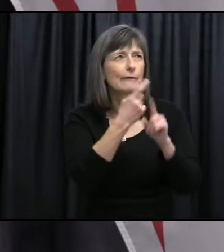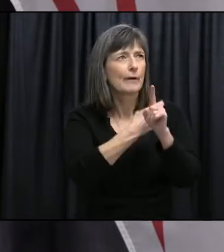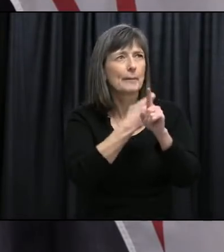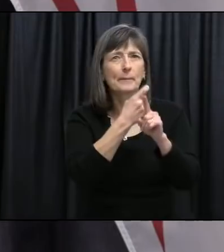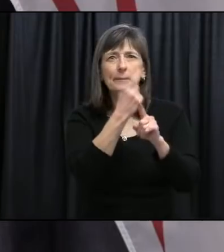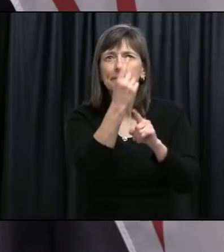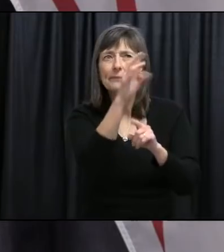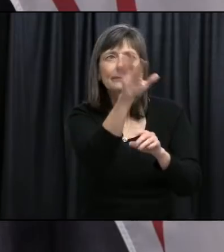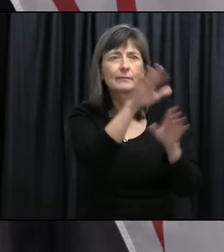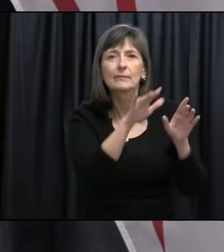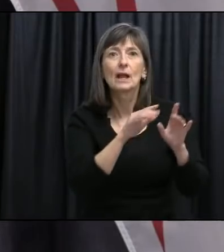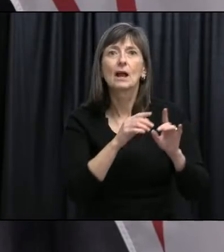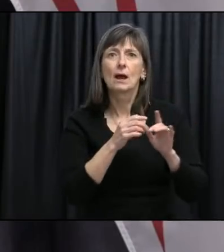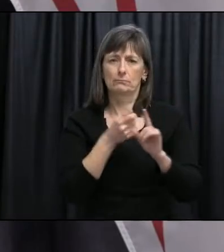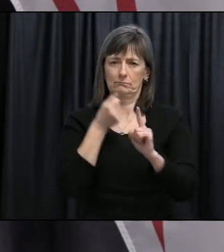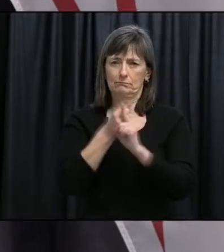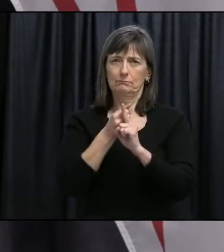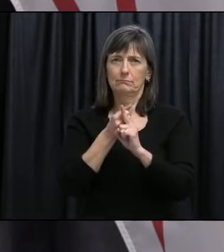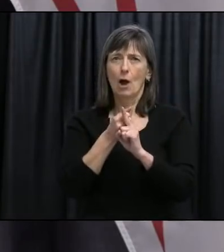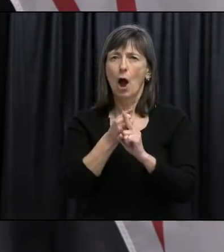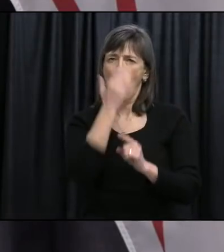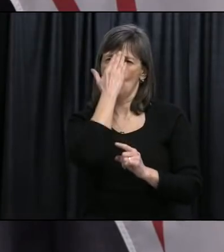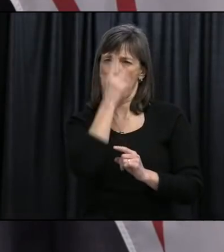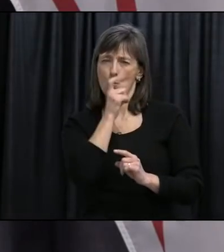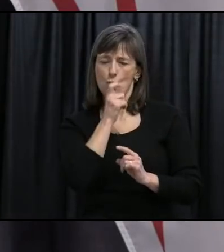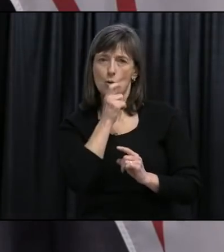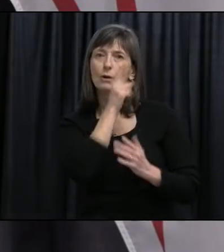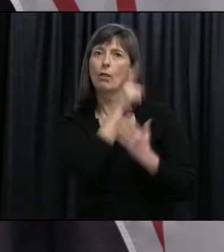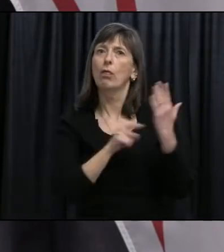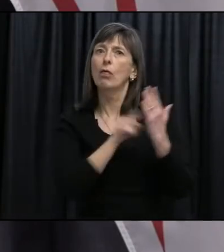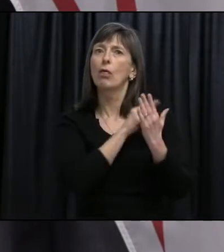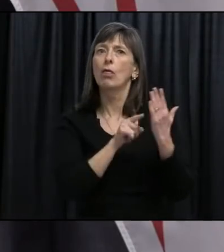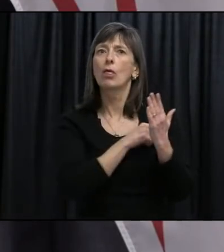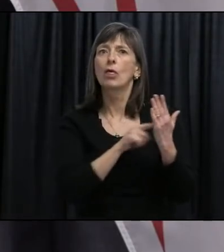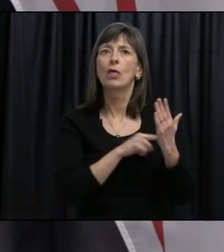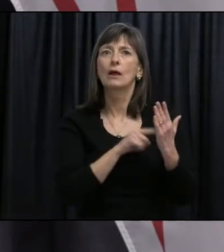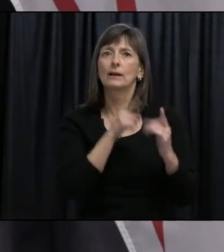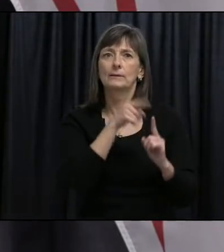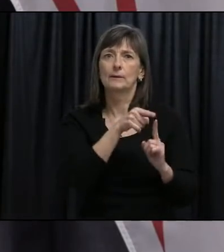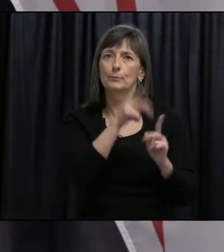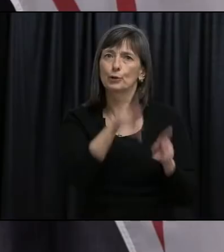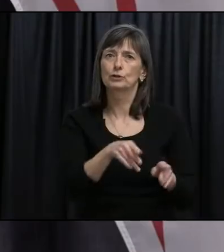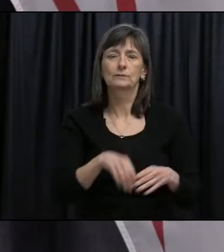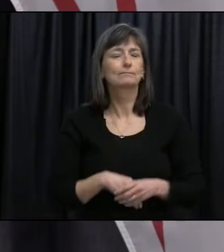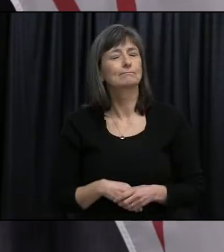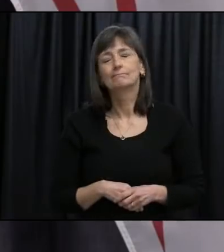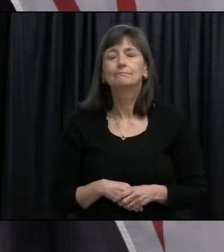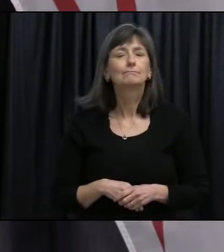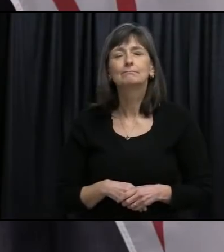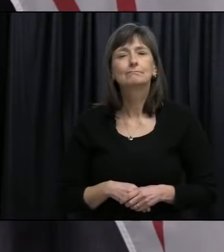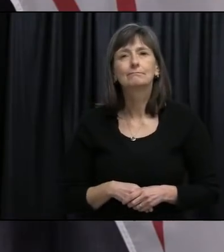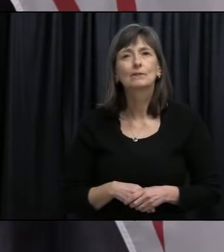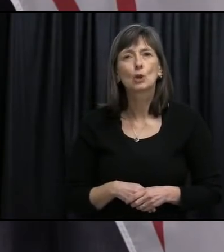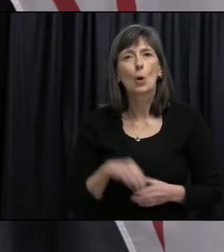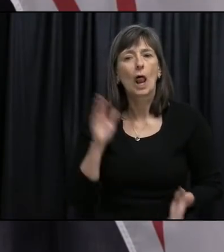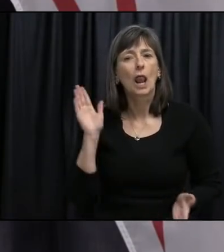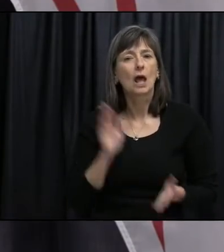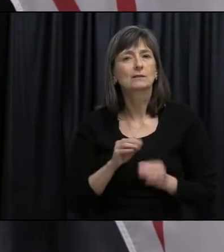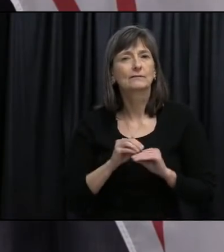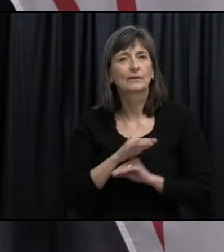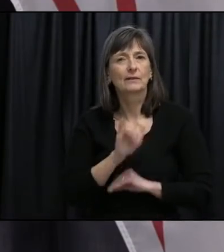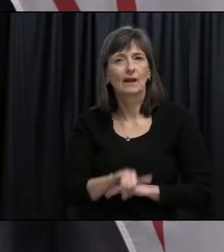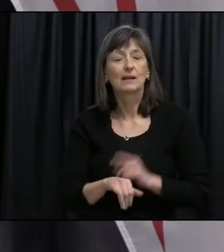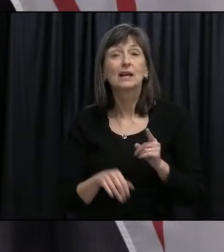only happened here, it's happened in other places as well. So we're trying to reduce the risk of that happening as much as possible. When we're talking about